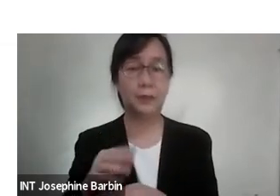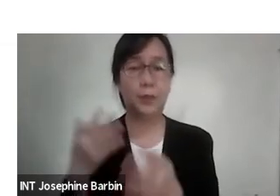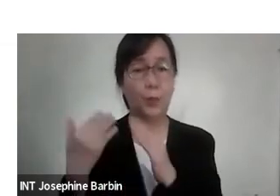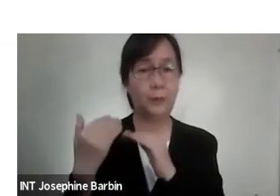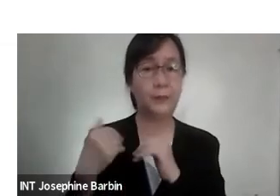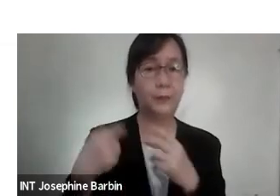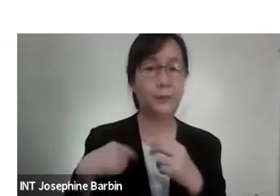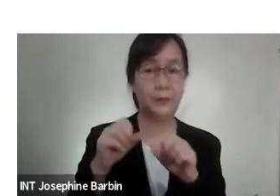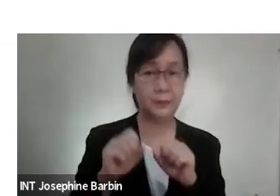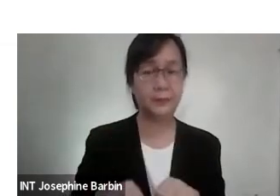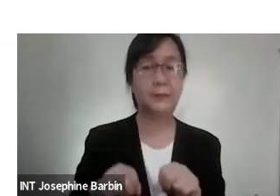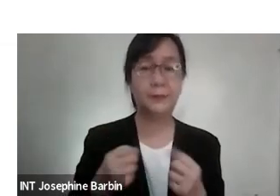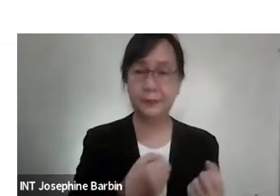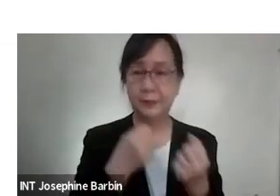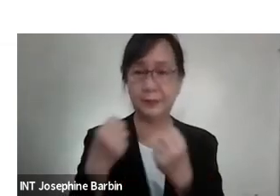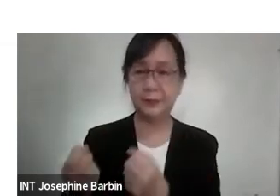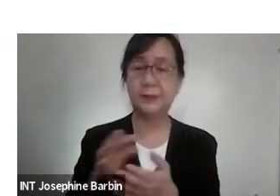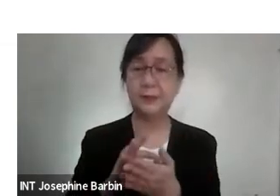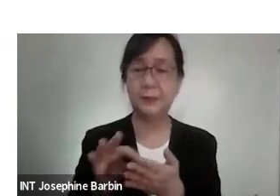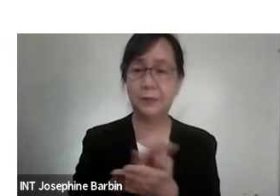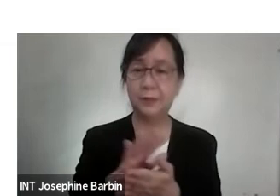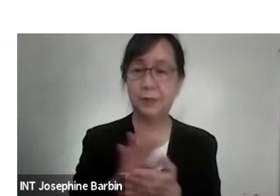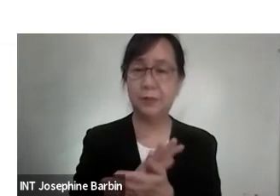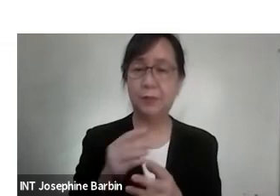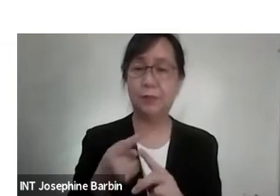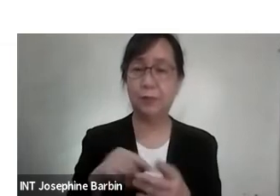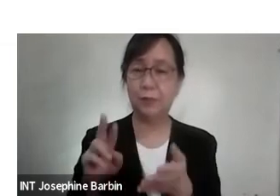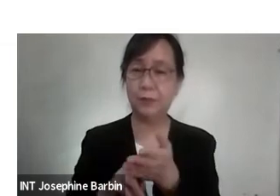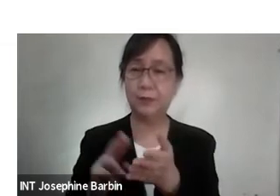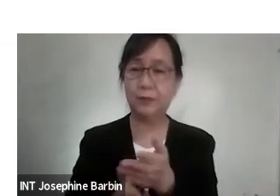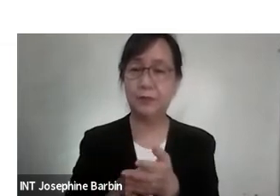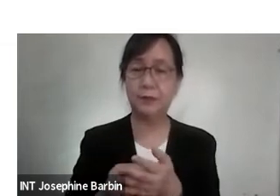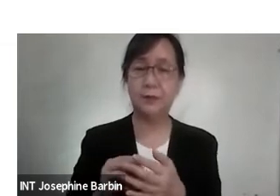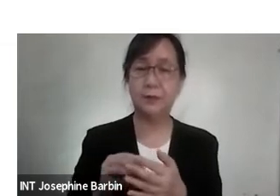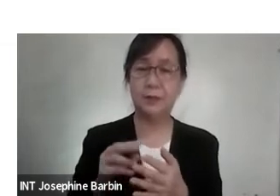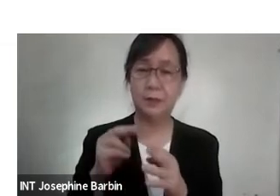can submit the draft IPA for notation